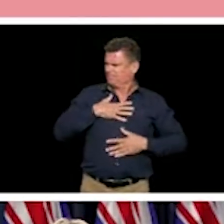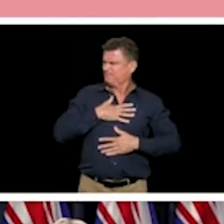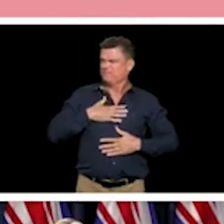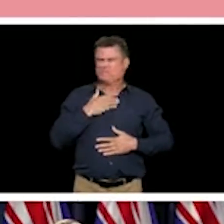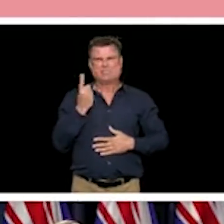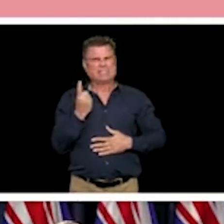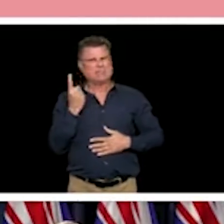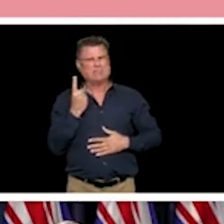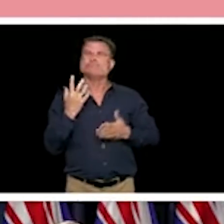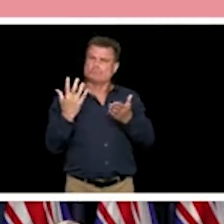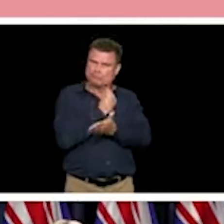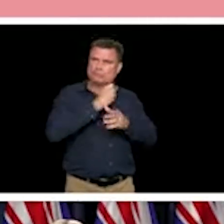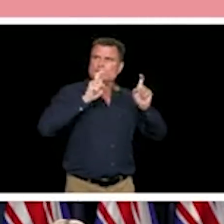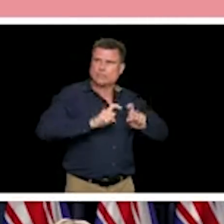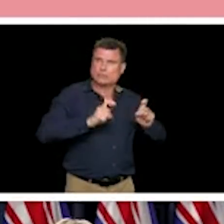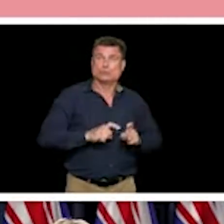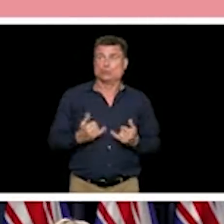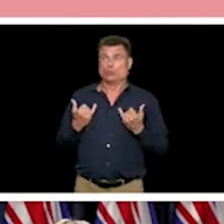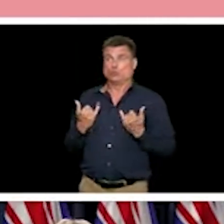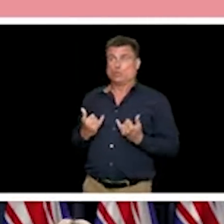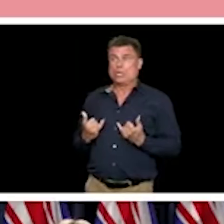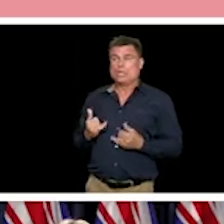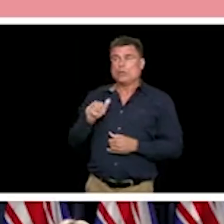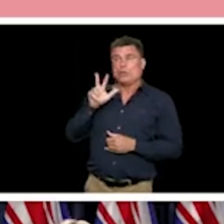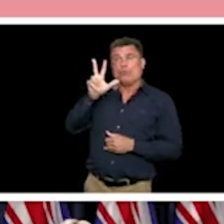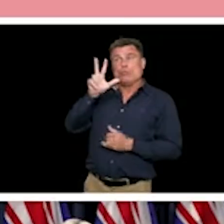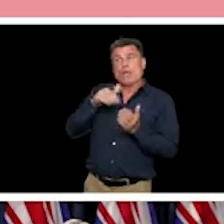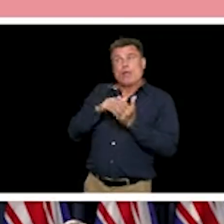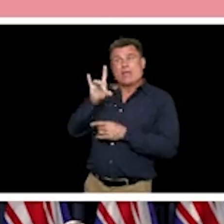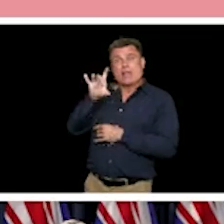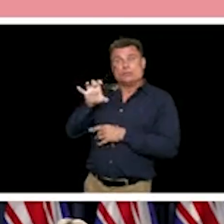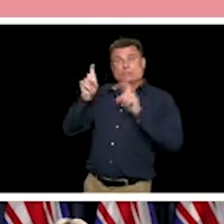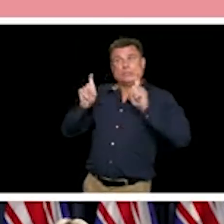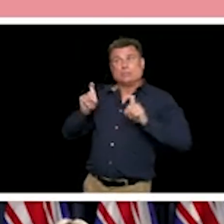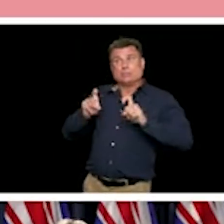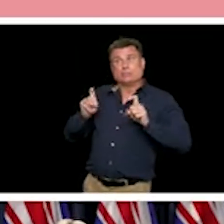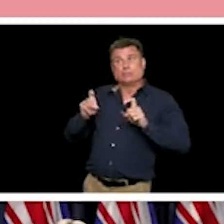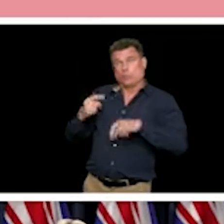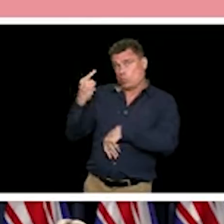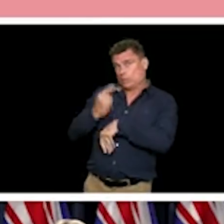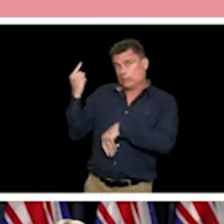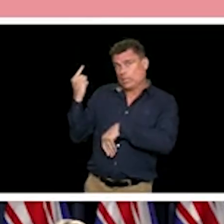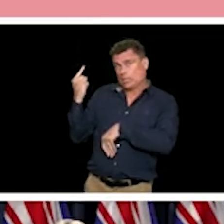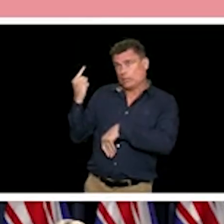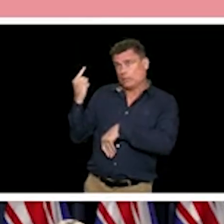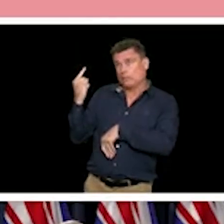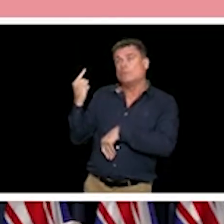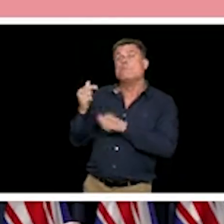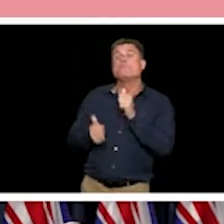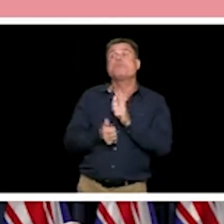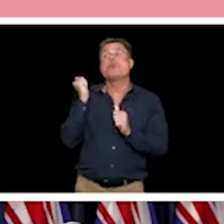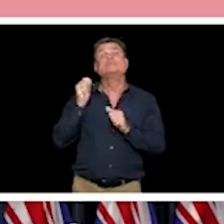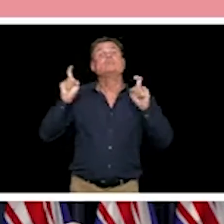any symptoms at all. We've done, just today, we did another 3,800 or so tests in the last 24